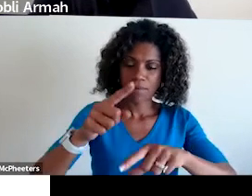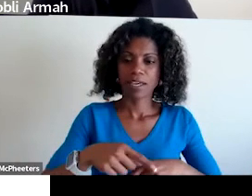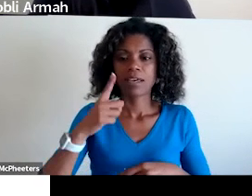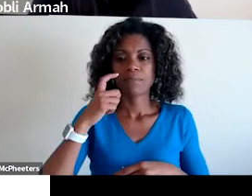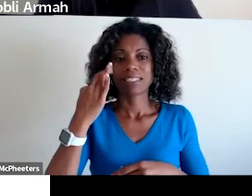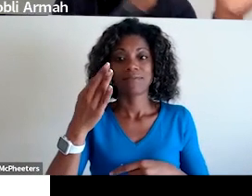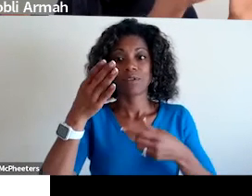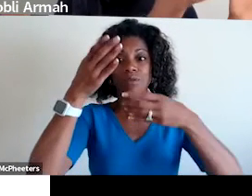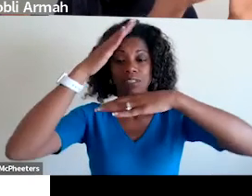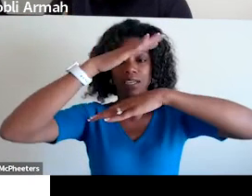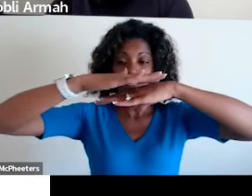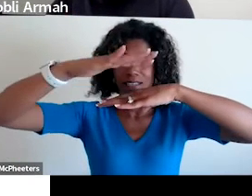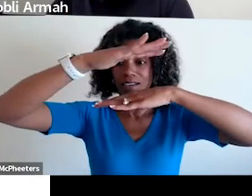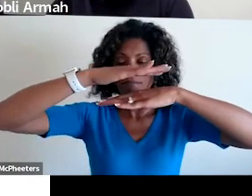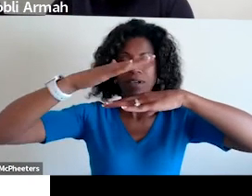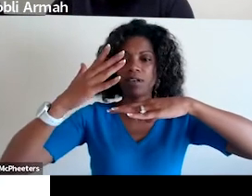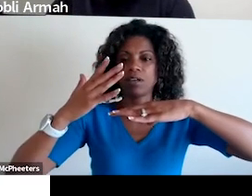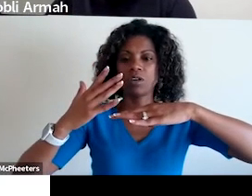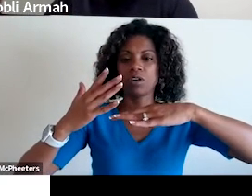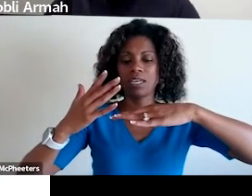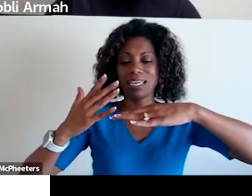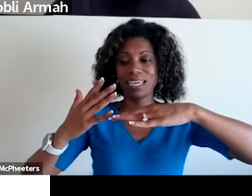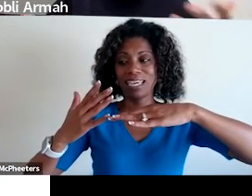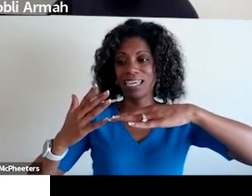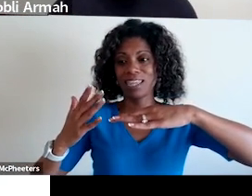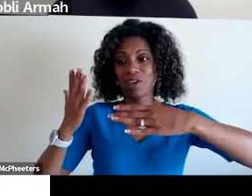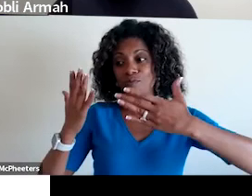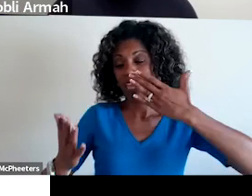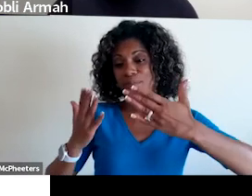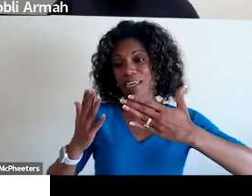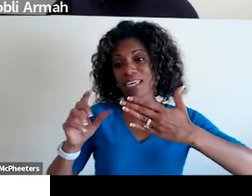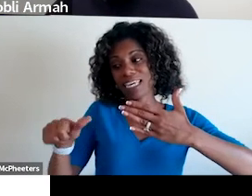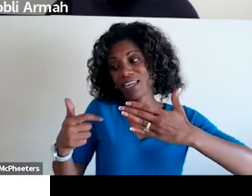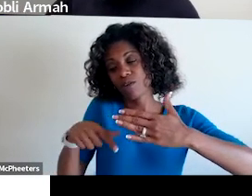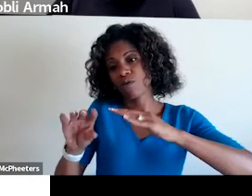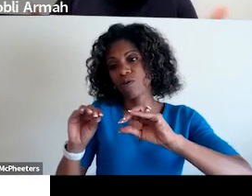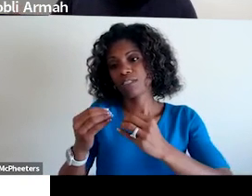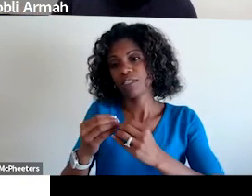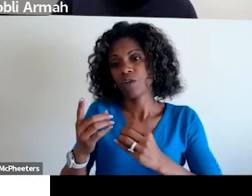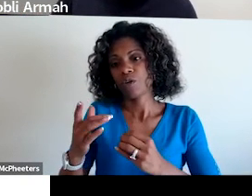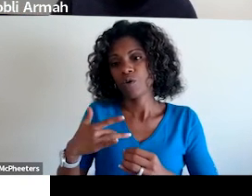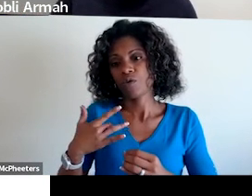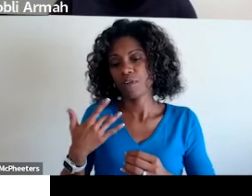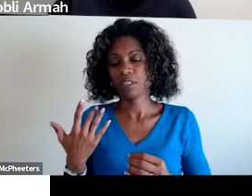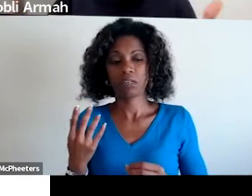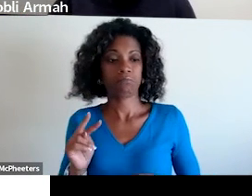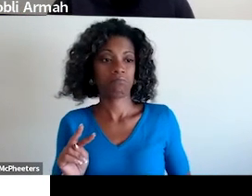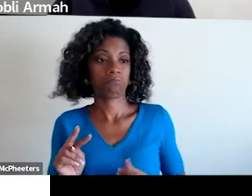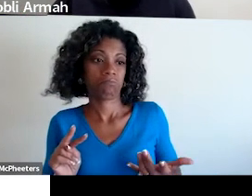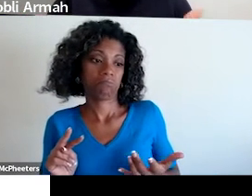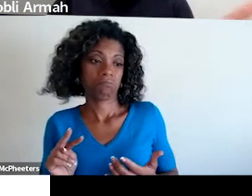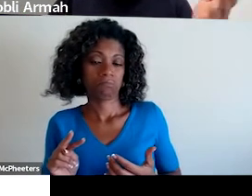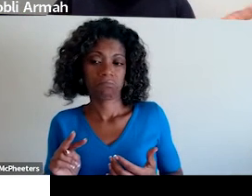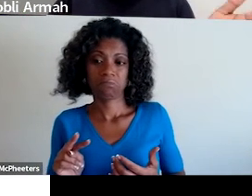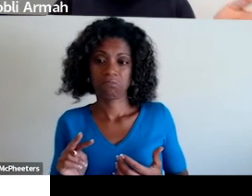public discourse, you may not be able to move your colleagues along, because there may be someone in your organization who, when they open the Washington Post or the New York